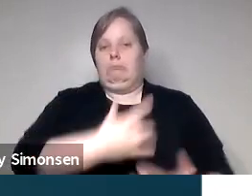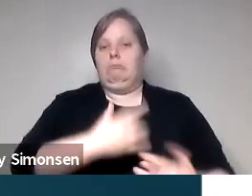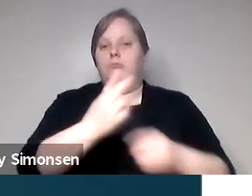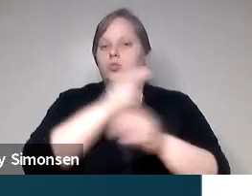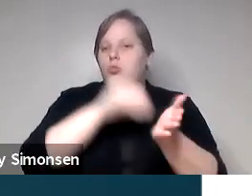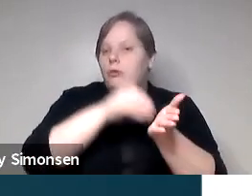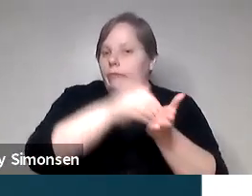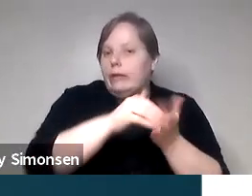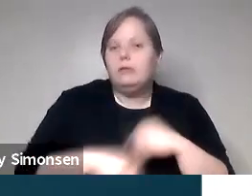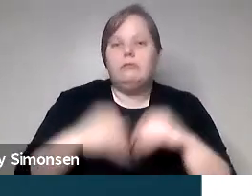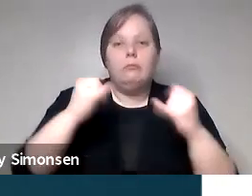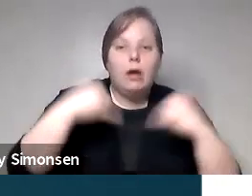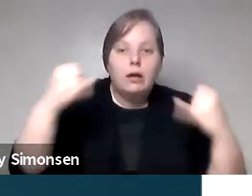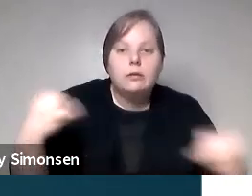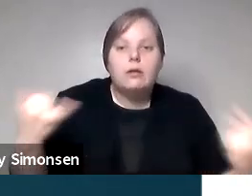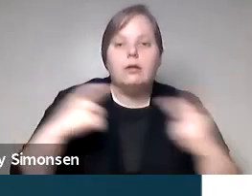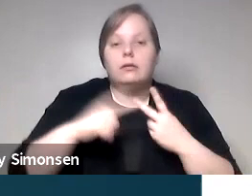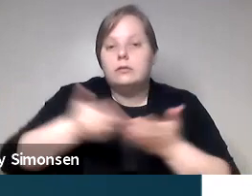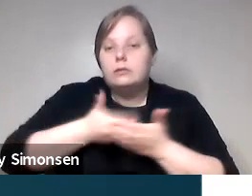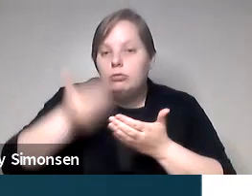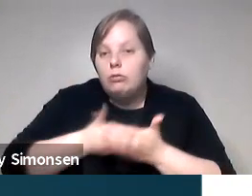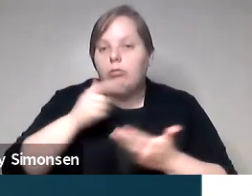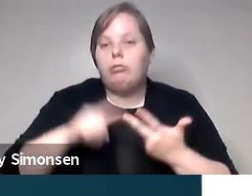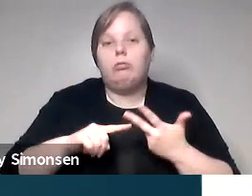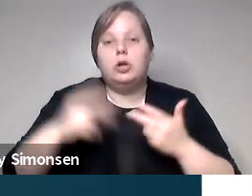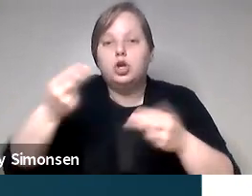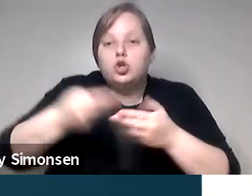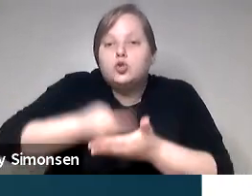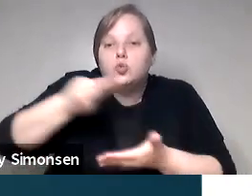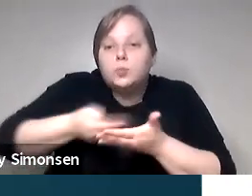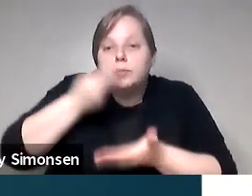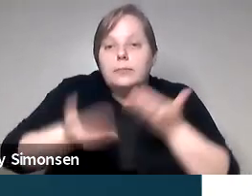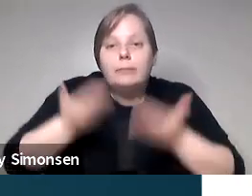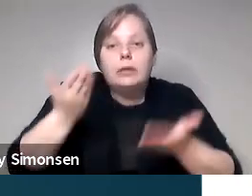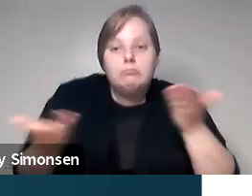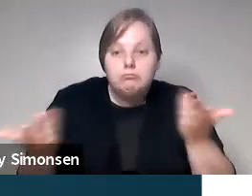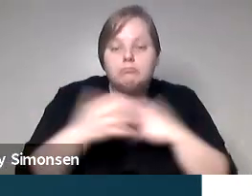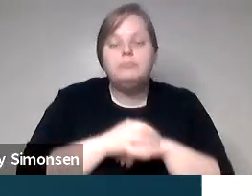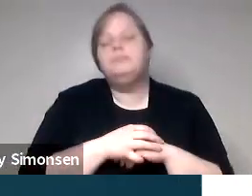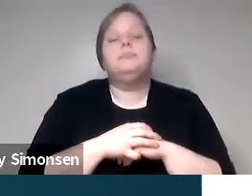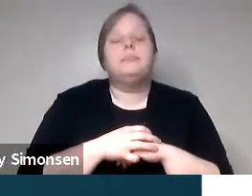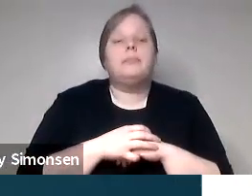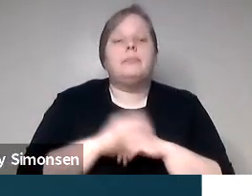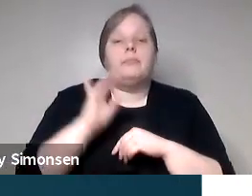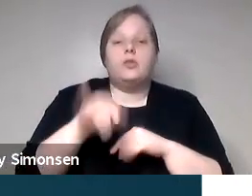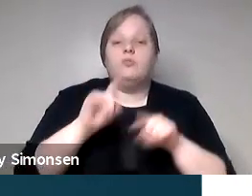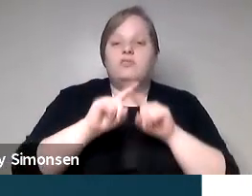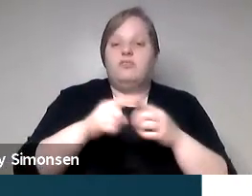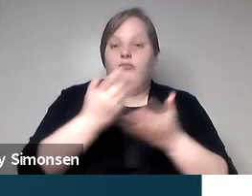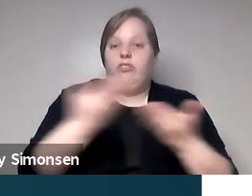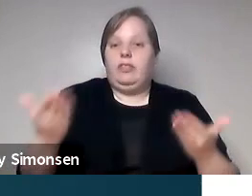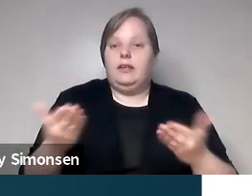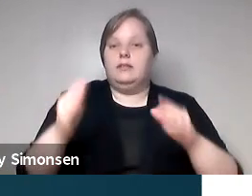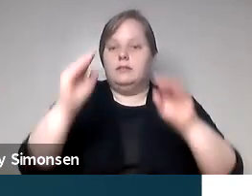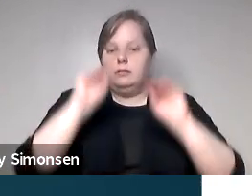it's pasta, cereal, maybe soups, canned soups, have those items on a lower